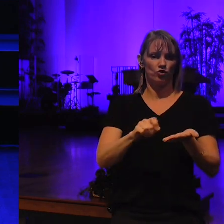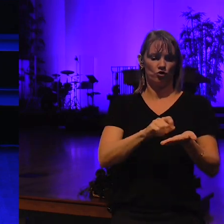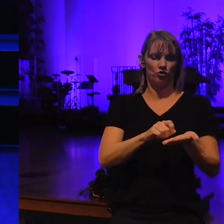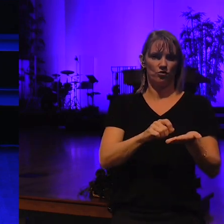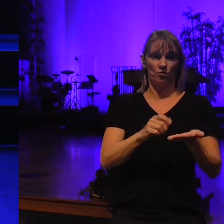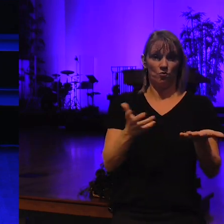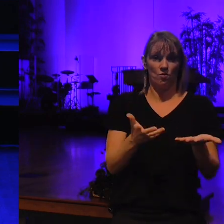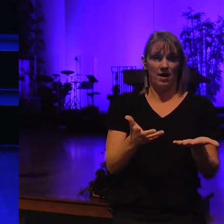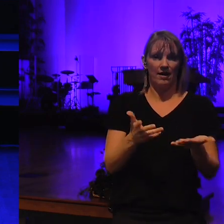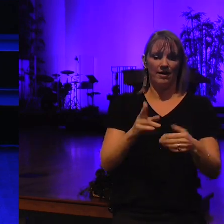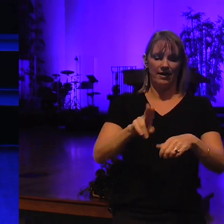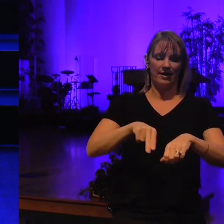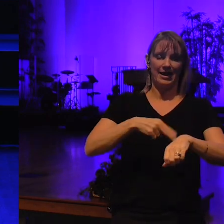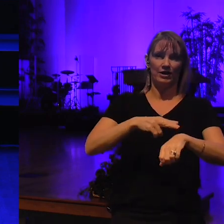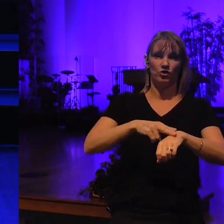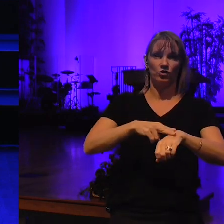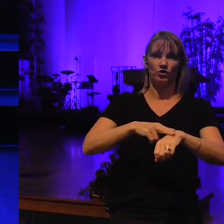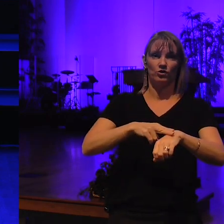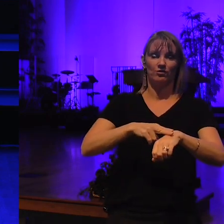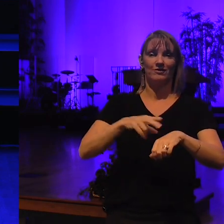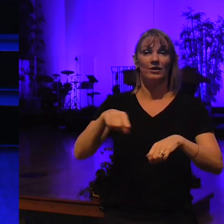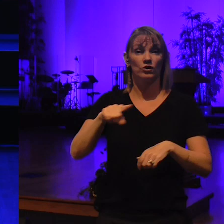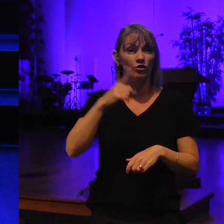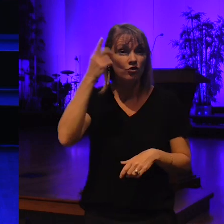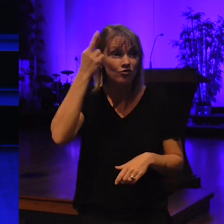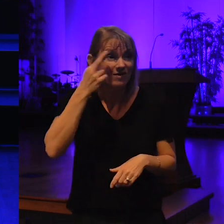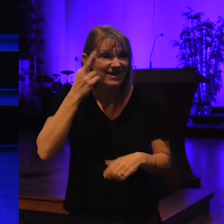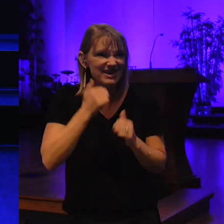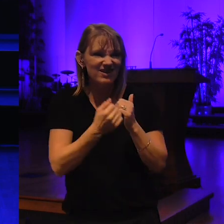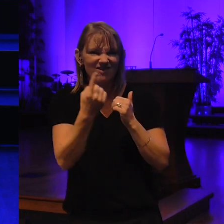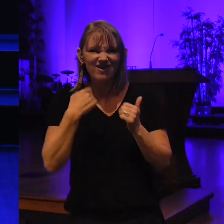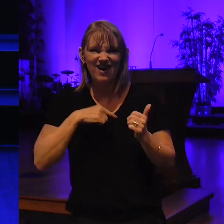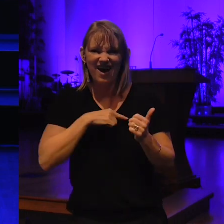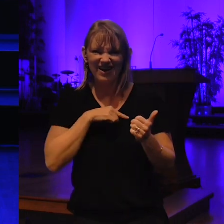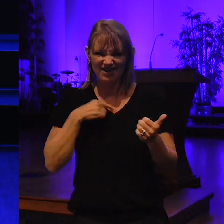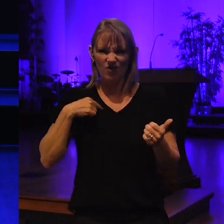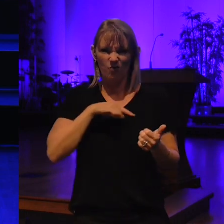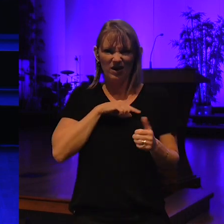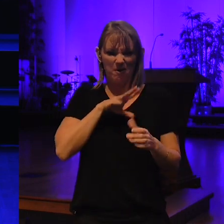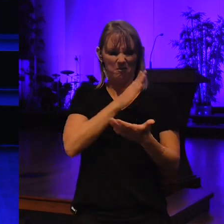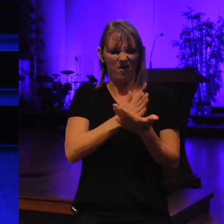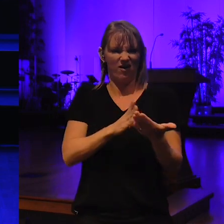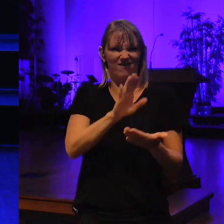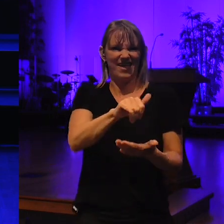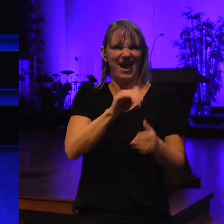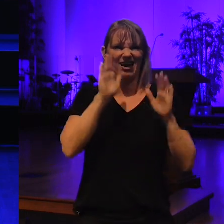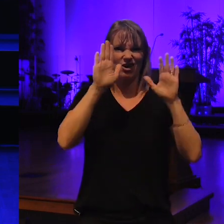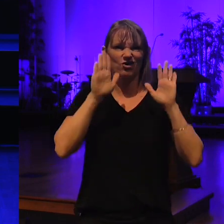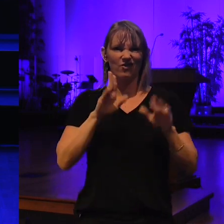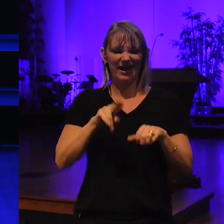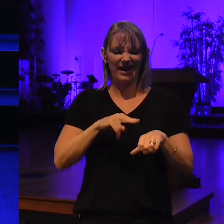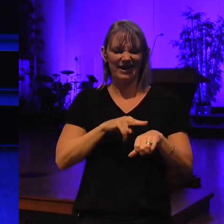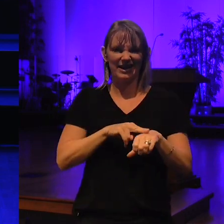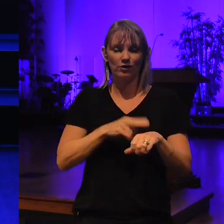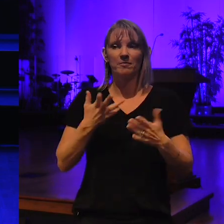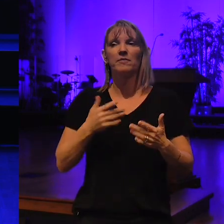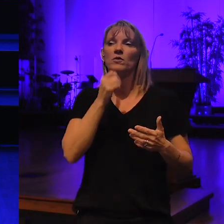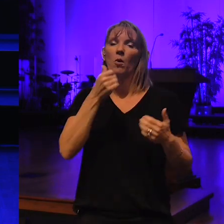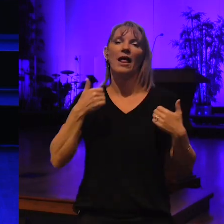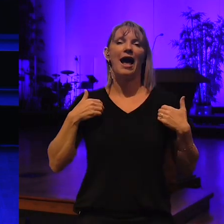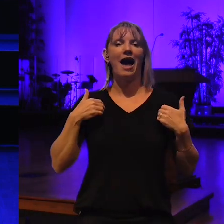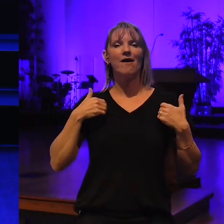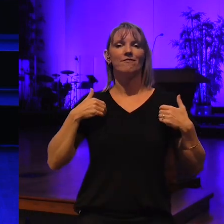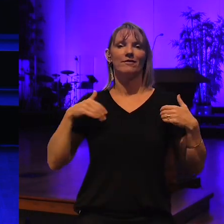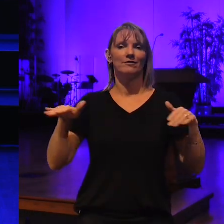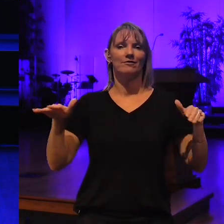been nature. Do you realize that each one of us, we're a part of that greater nature? Maybe we don't have pine